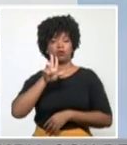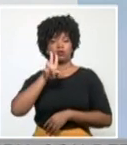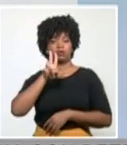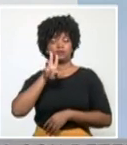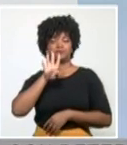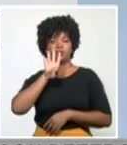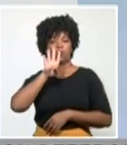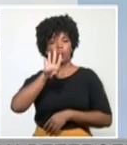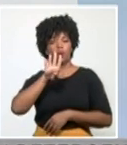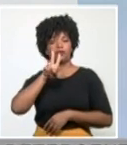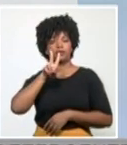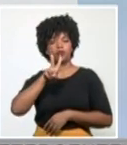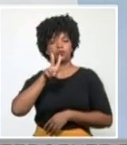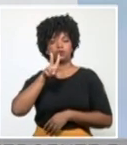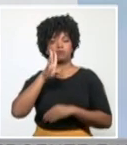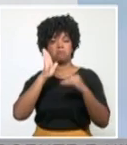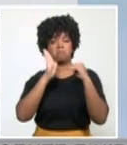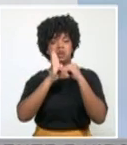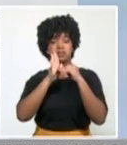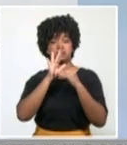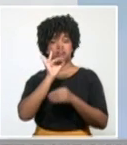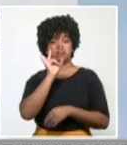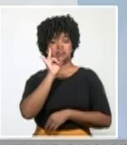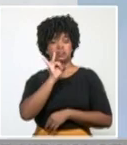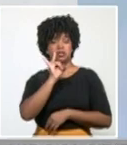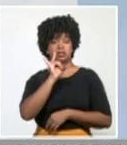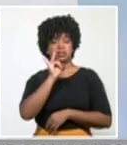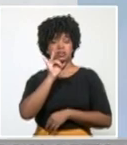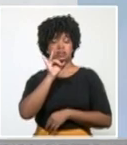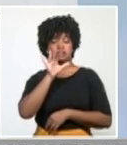42,751 deaths, for a lethality of